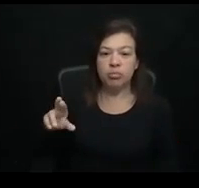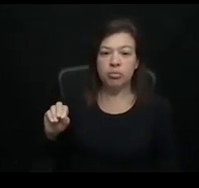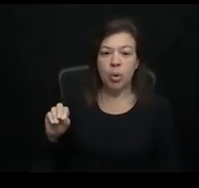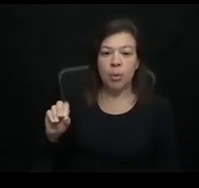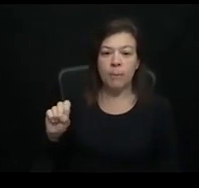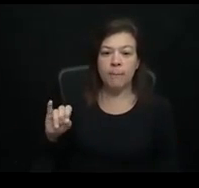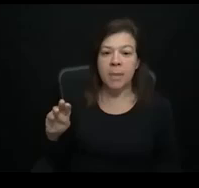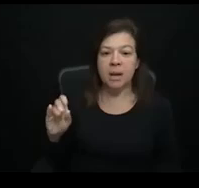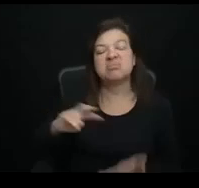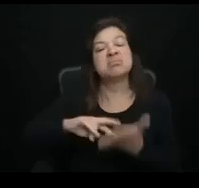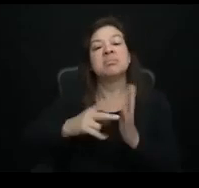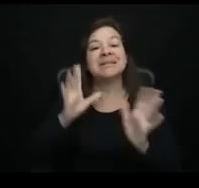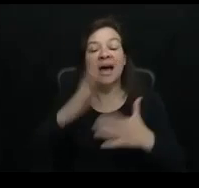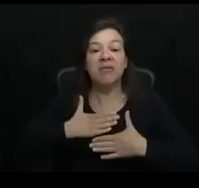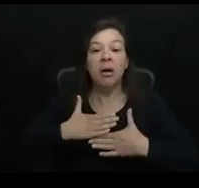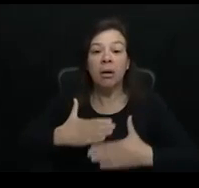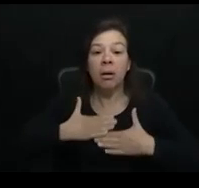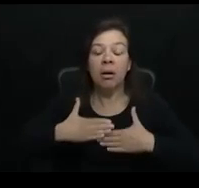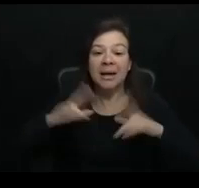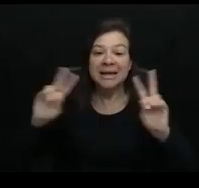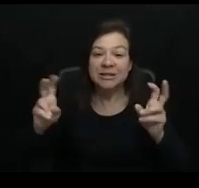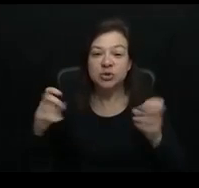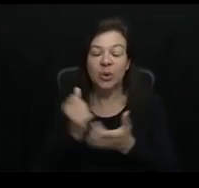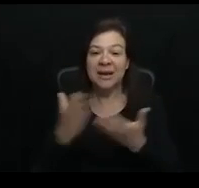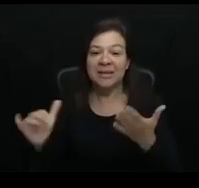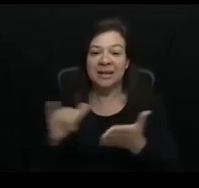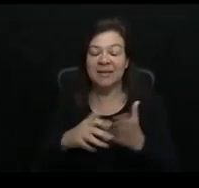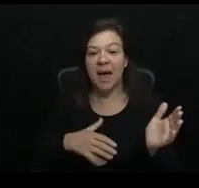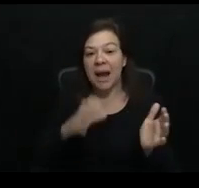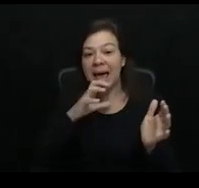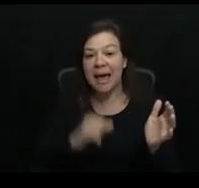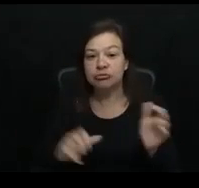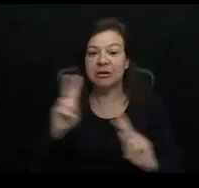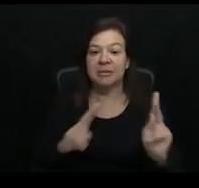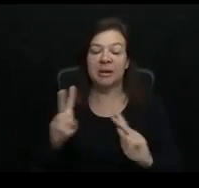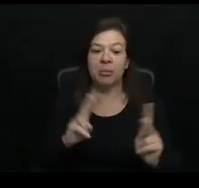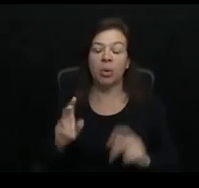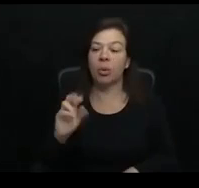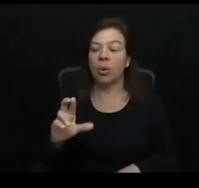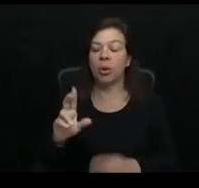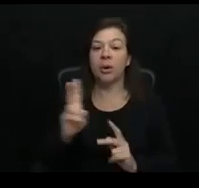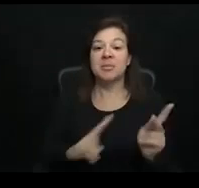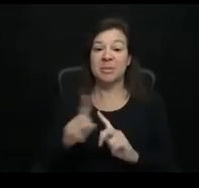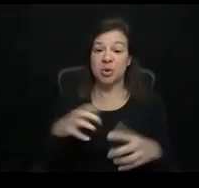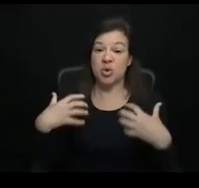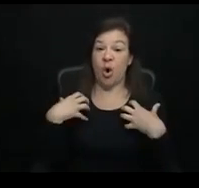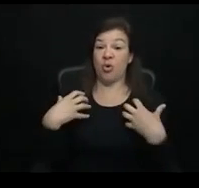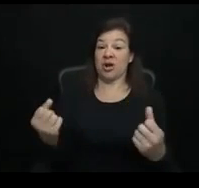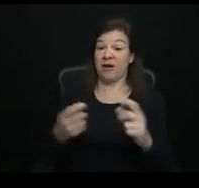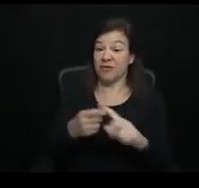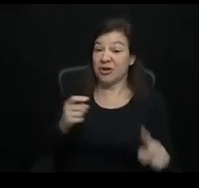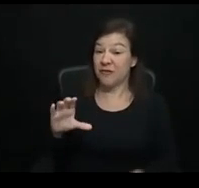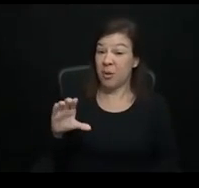issue, anything like that, elderly people, people that are recovering from COVID or have